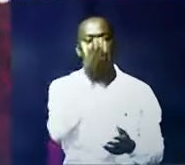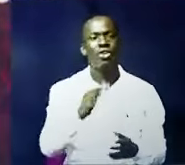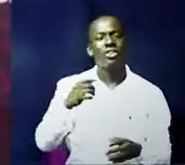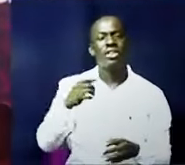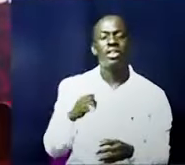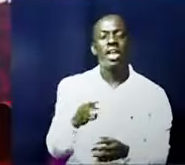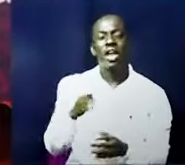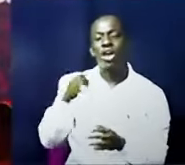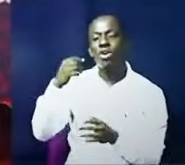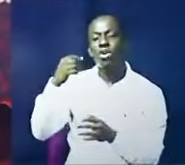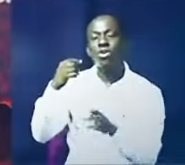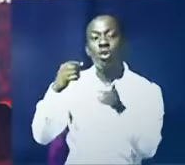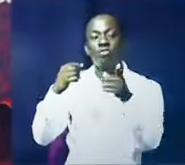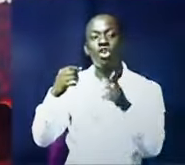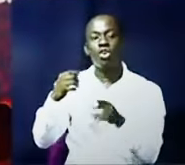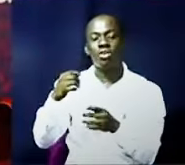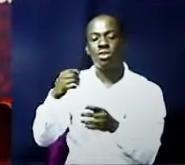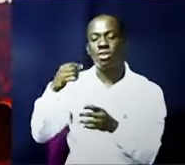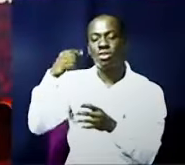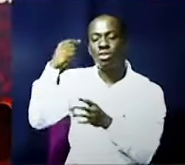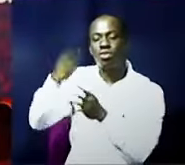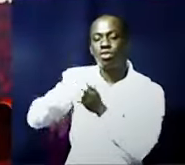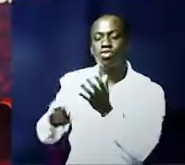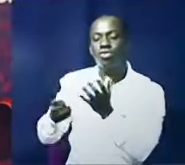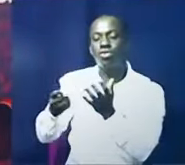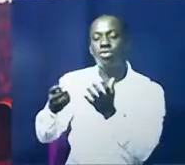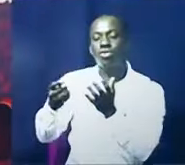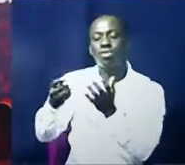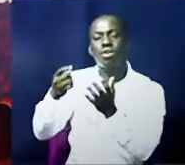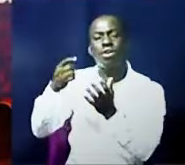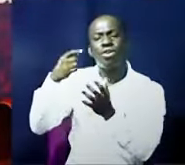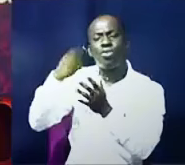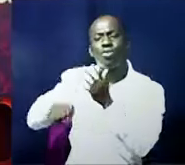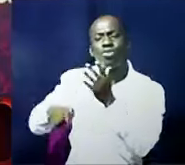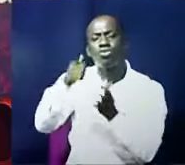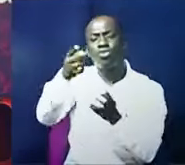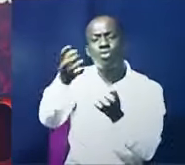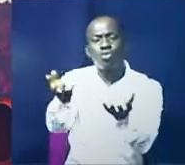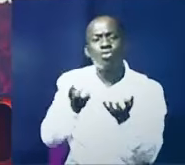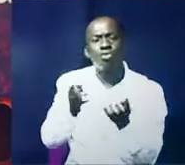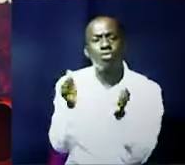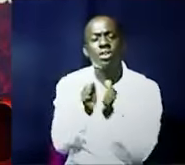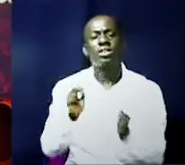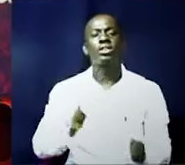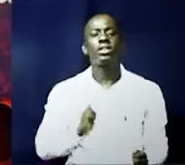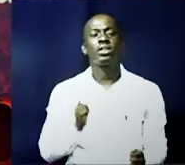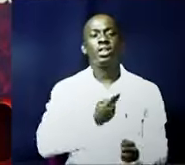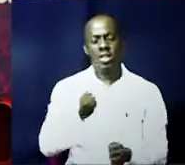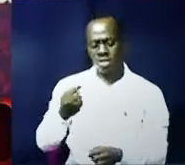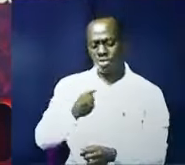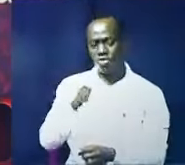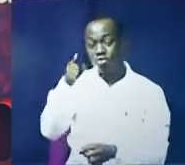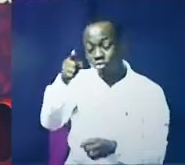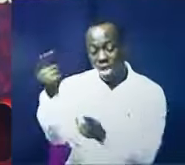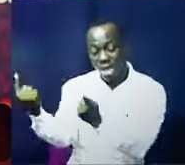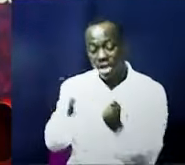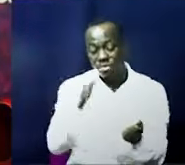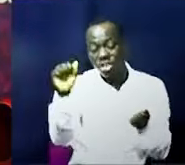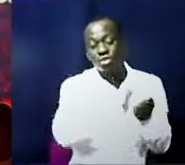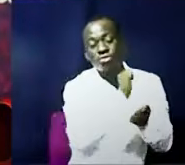us, Jesus of Nazareth? Have you come to destroy us? I know who you are, the Holy One of